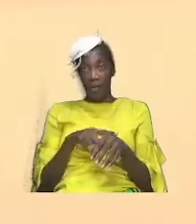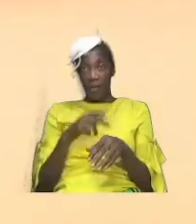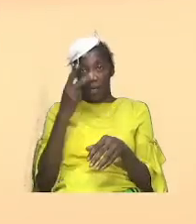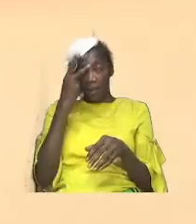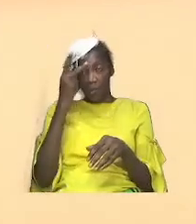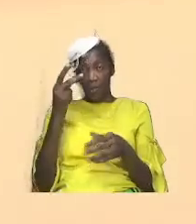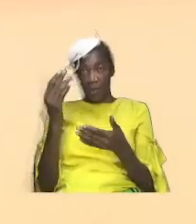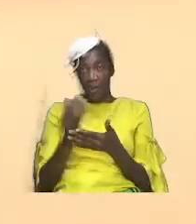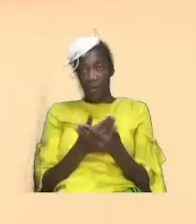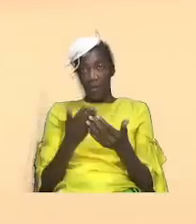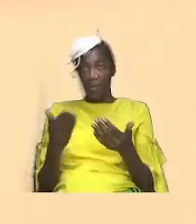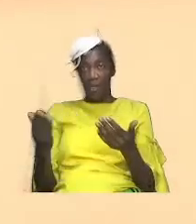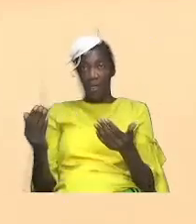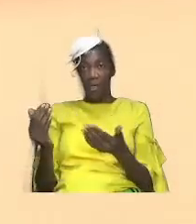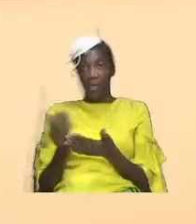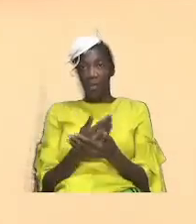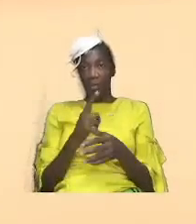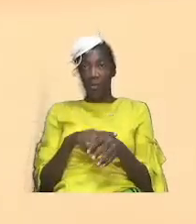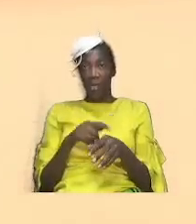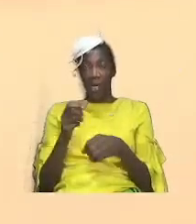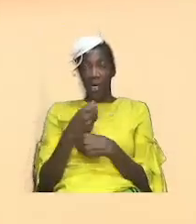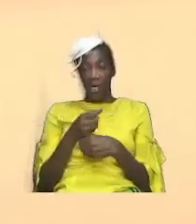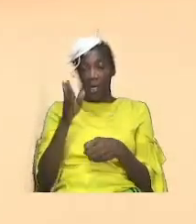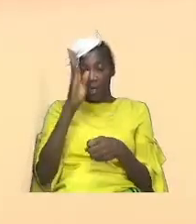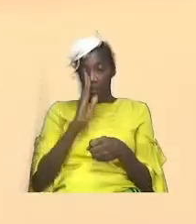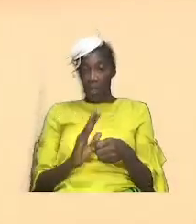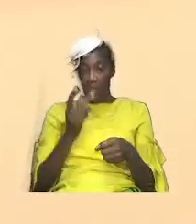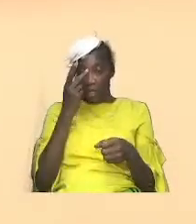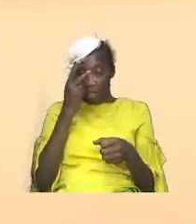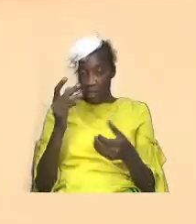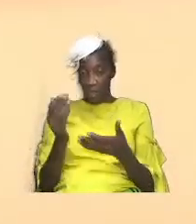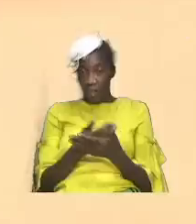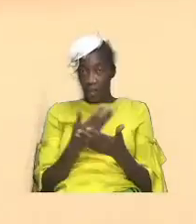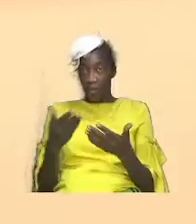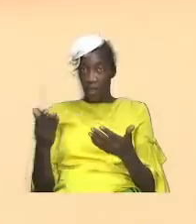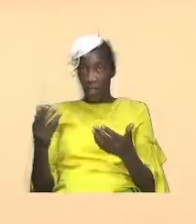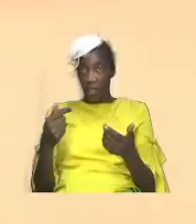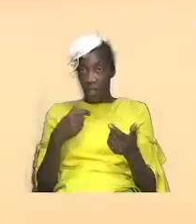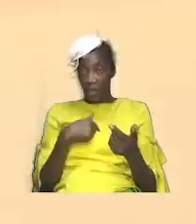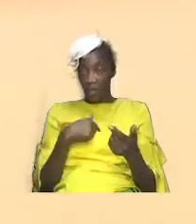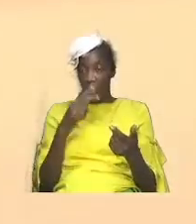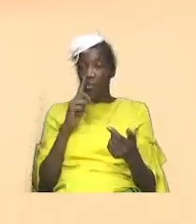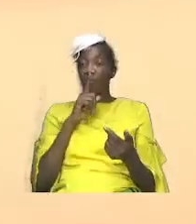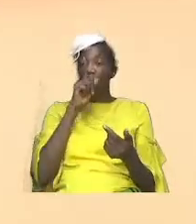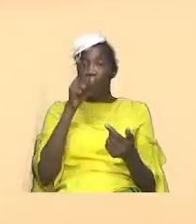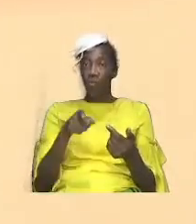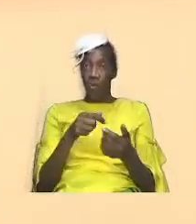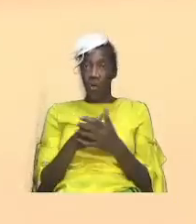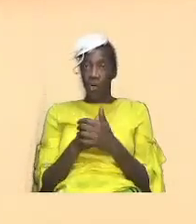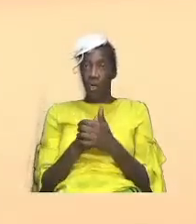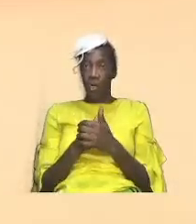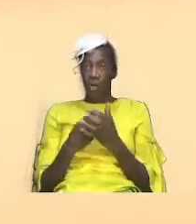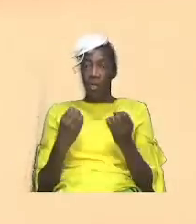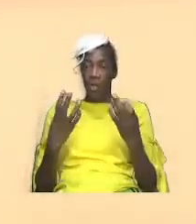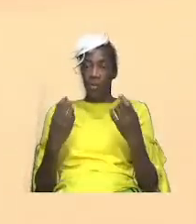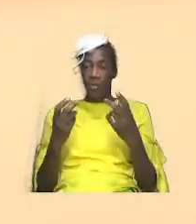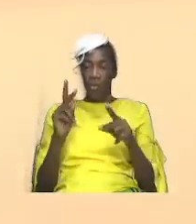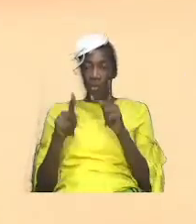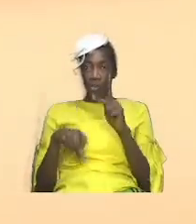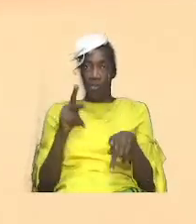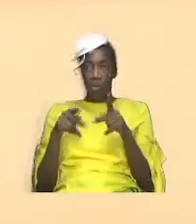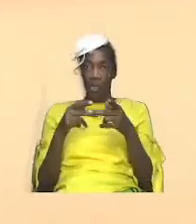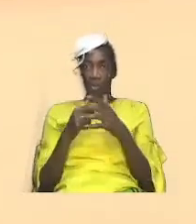bit. Sometimes God allows us to see a little bit. I am convinced that a whole lot of